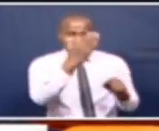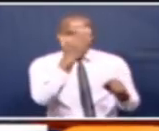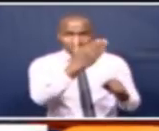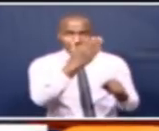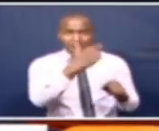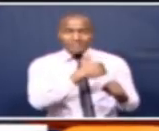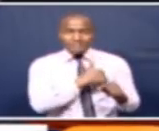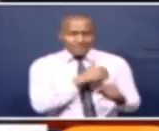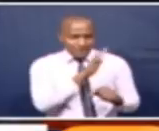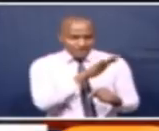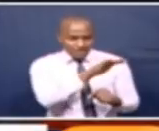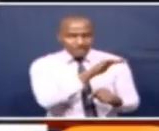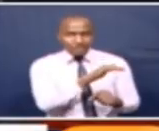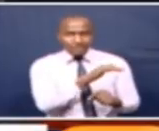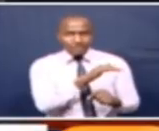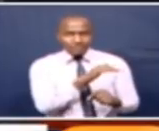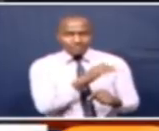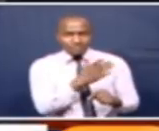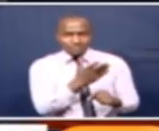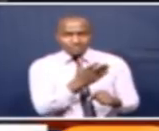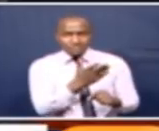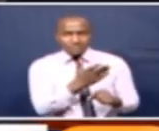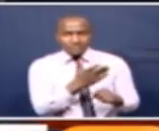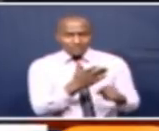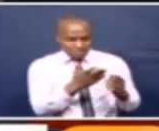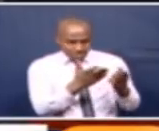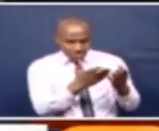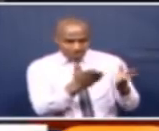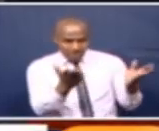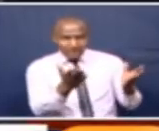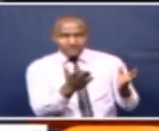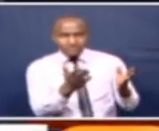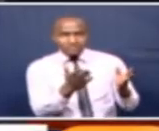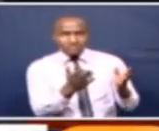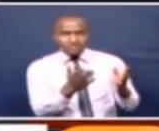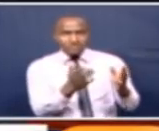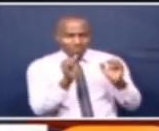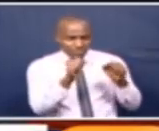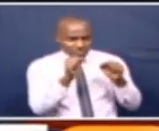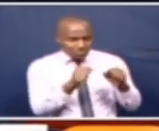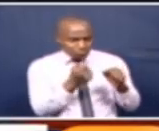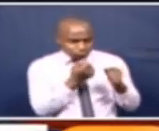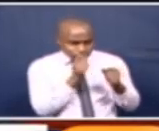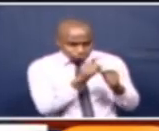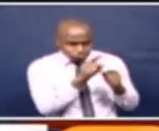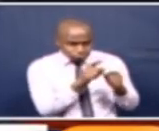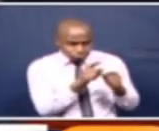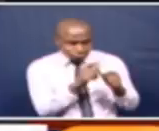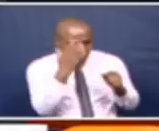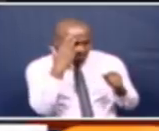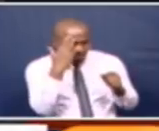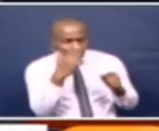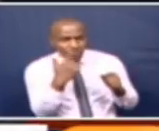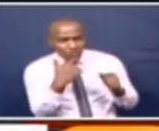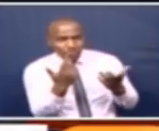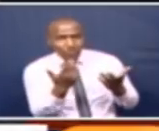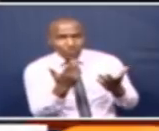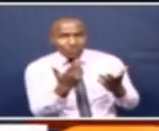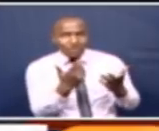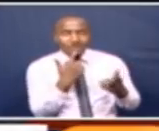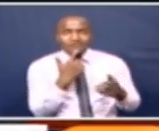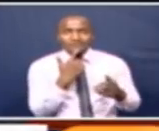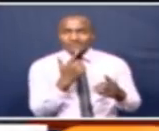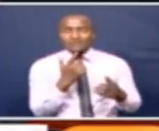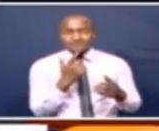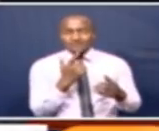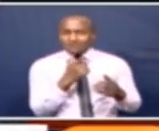kept asking, are the lines open for us to inquire for the results? And they were saying they are